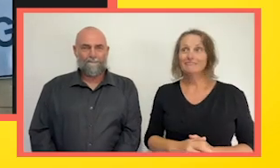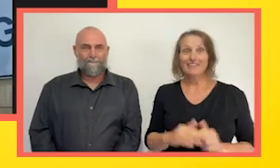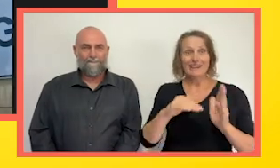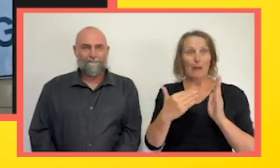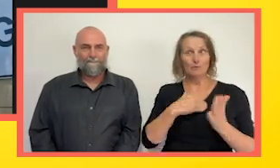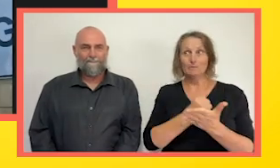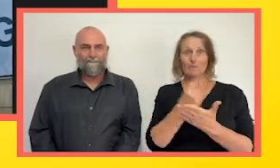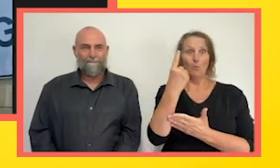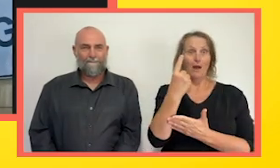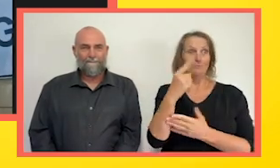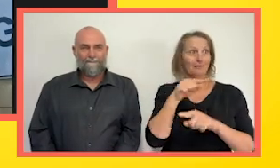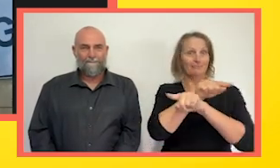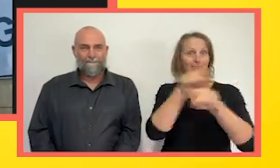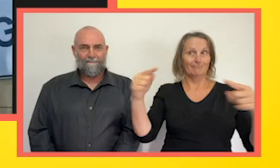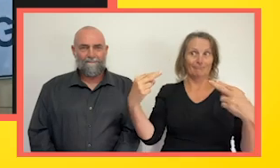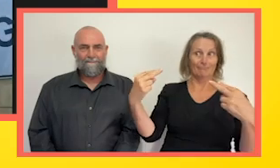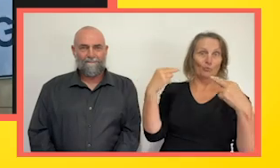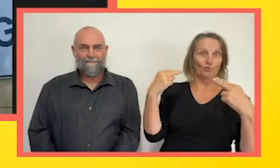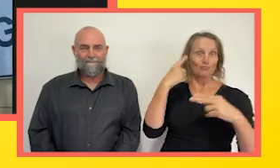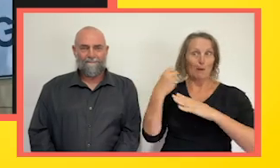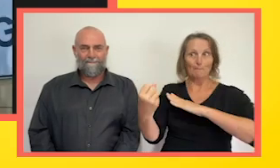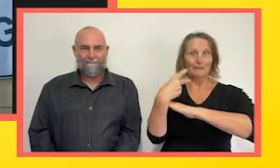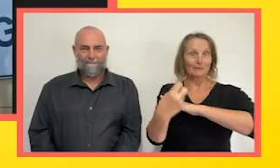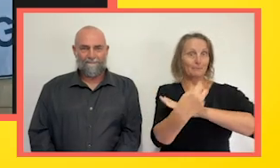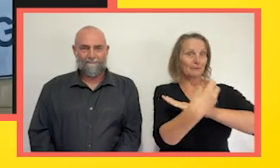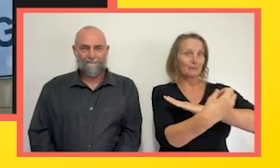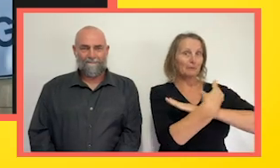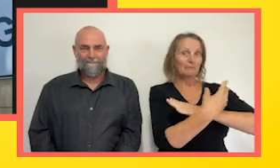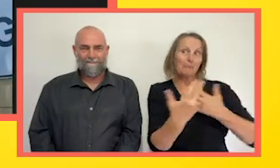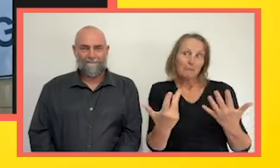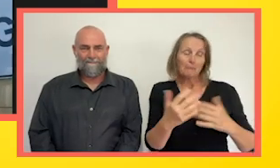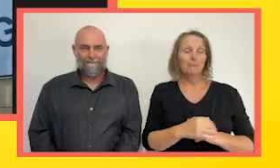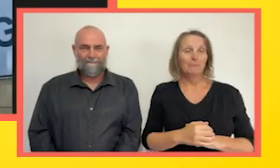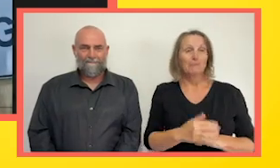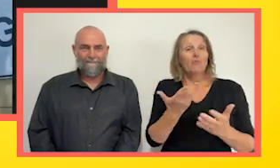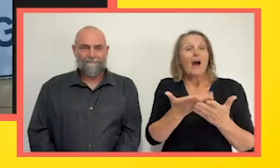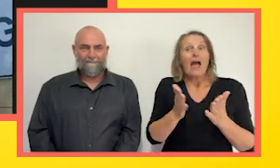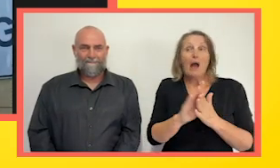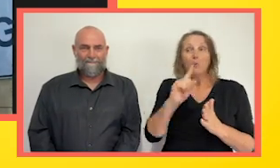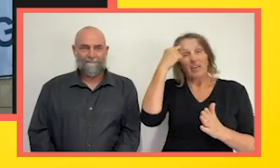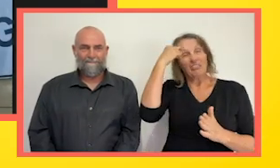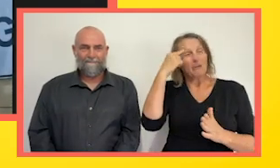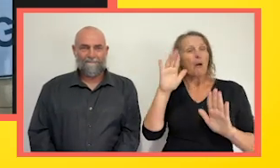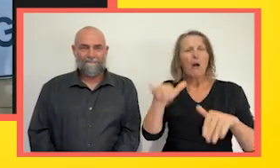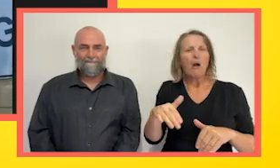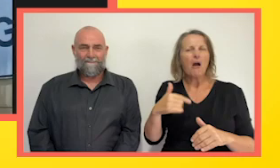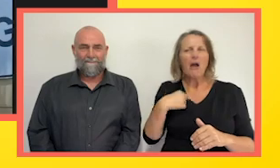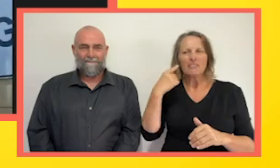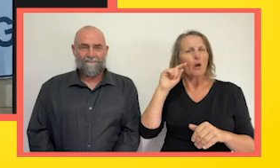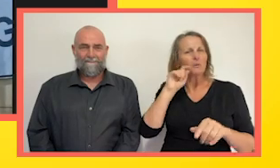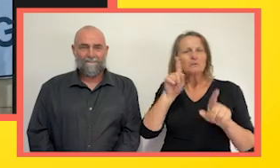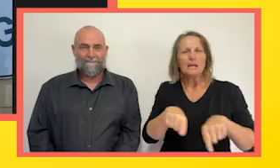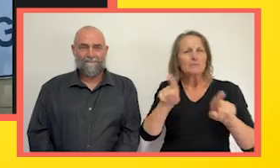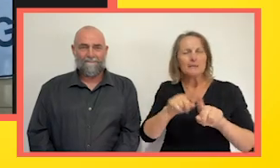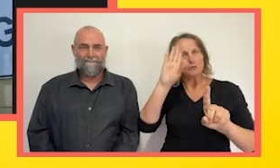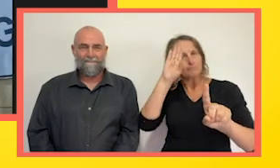being kind of the guy that everyone's looking out for. But, yeah, in terms of how I'll approach it, I don't think it'll be too different to how I've done it my